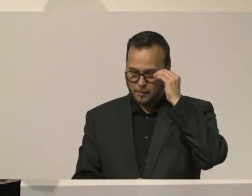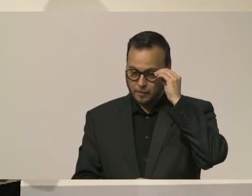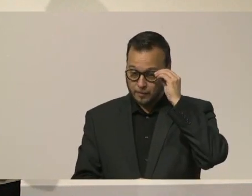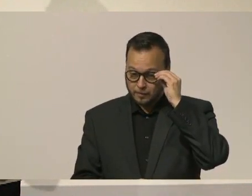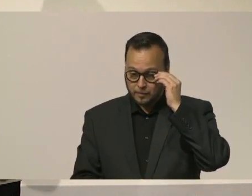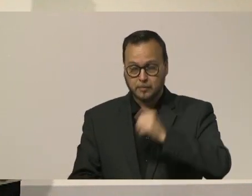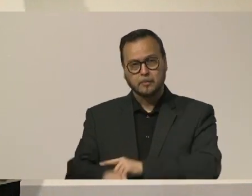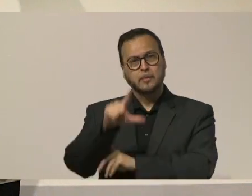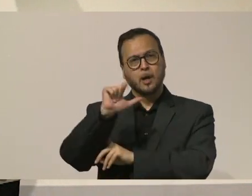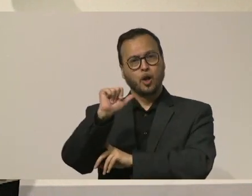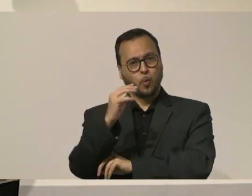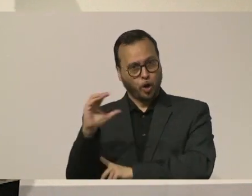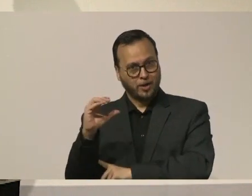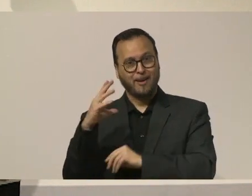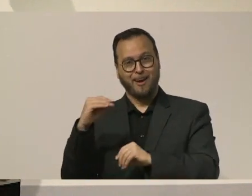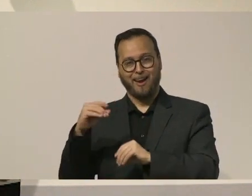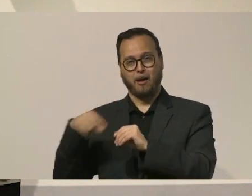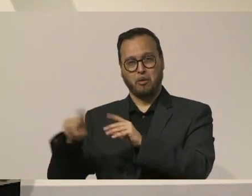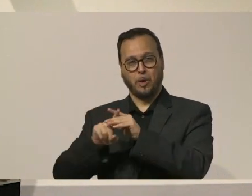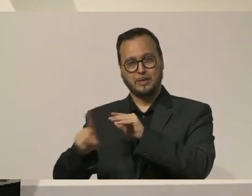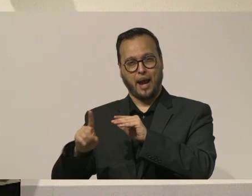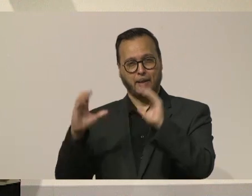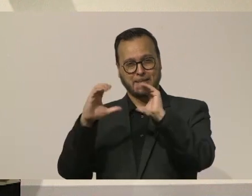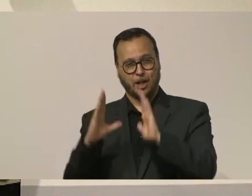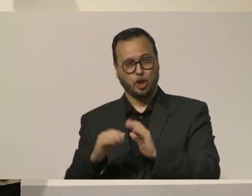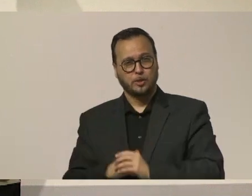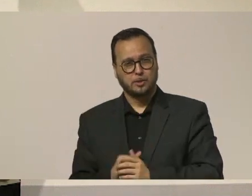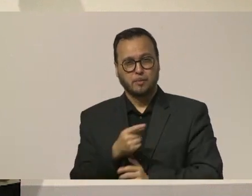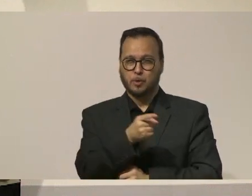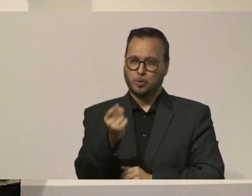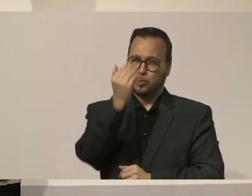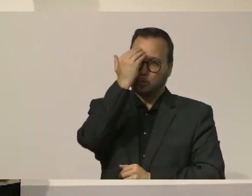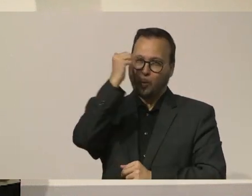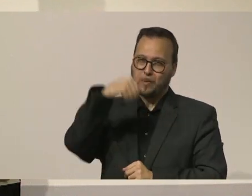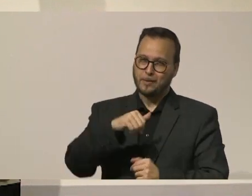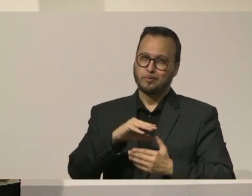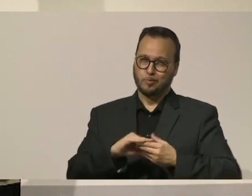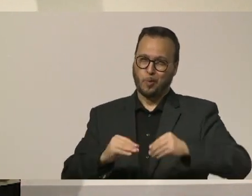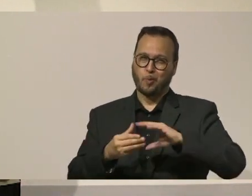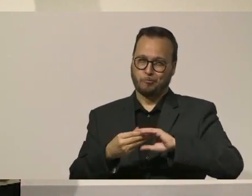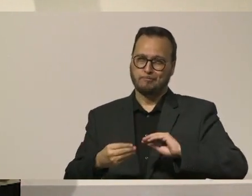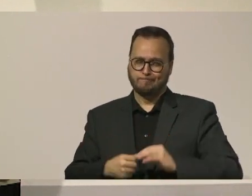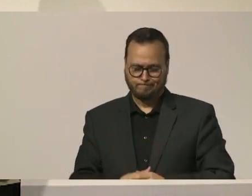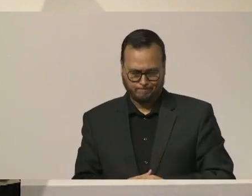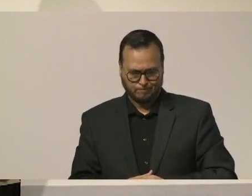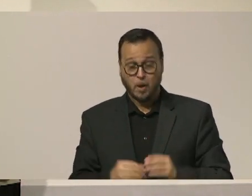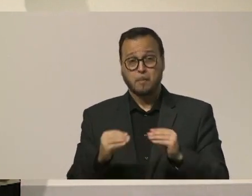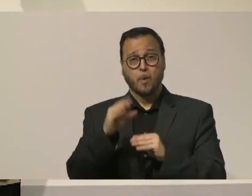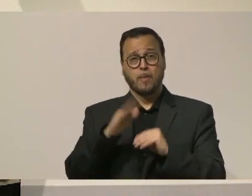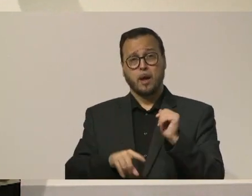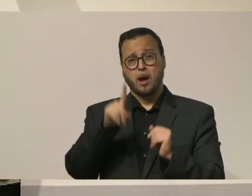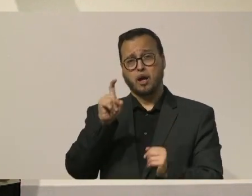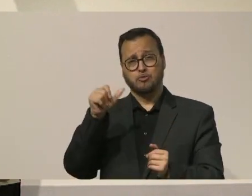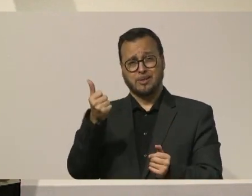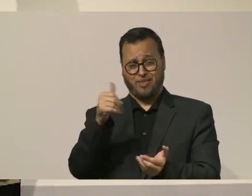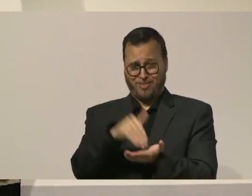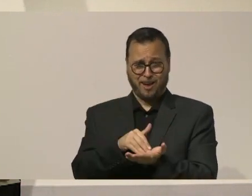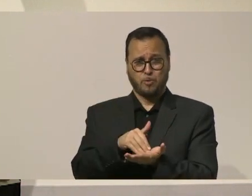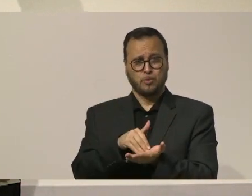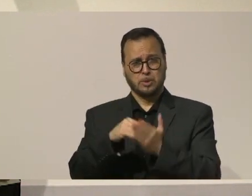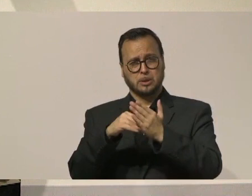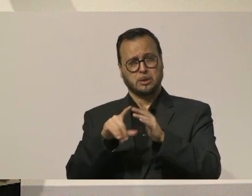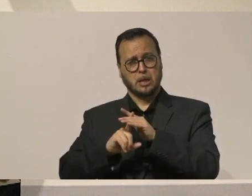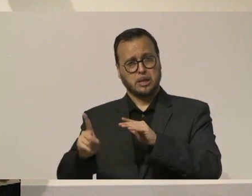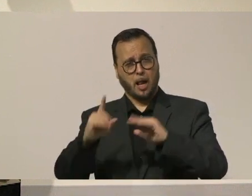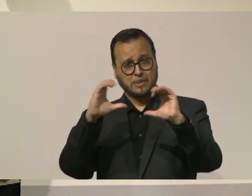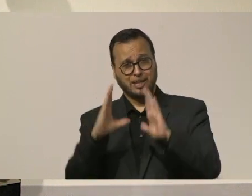LaGuardia and the asylum seekers. You all know this story. More than 110,000 asylum seekers have